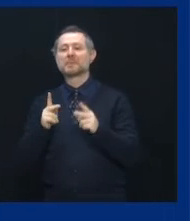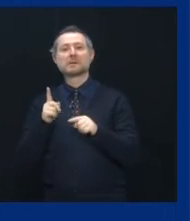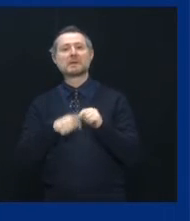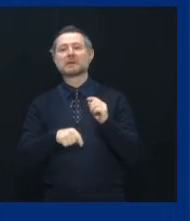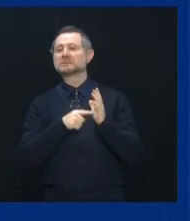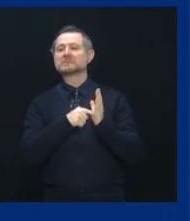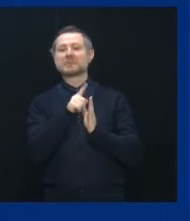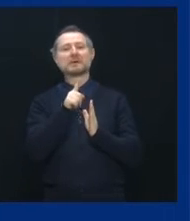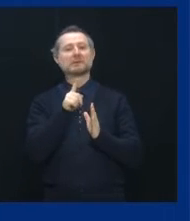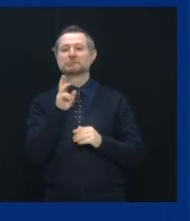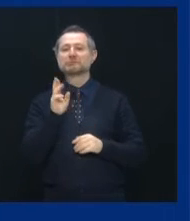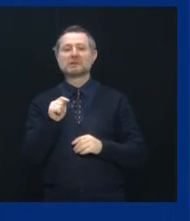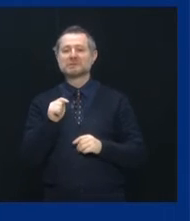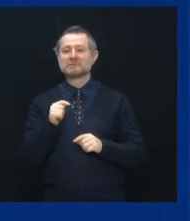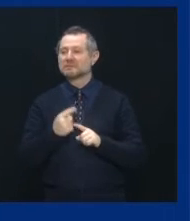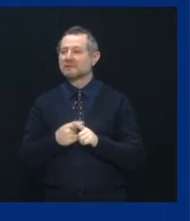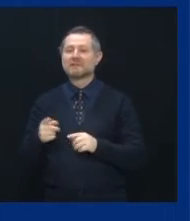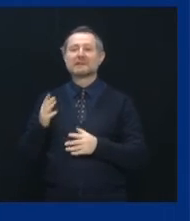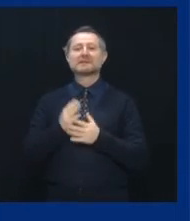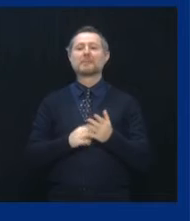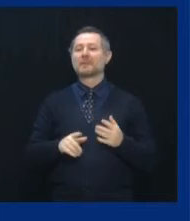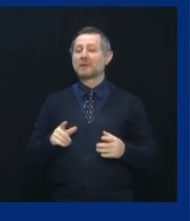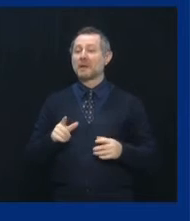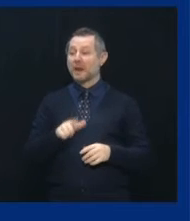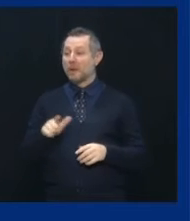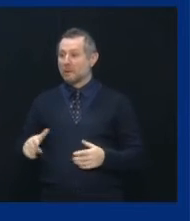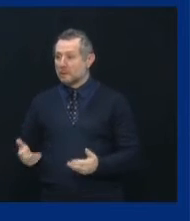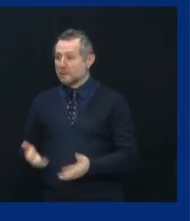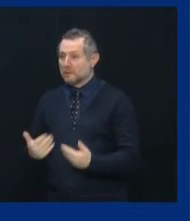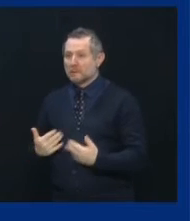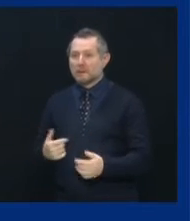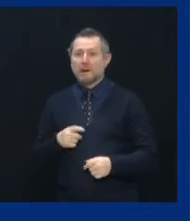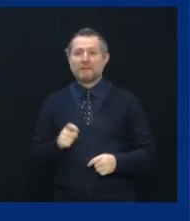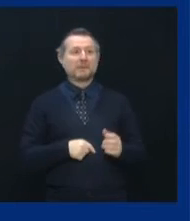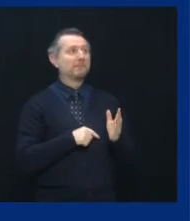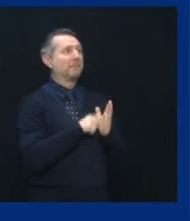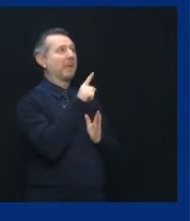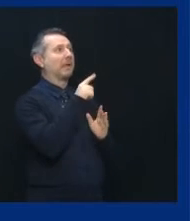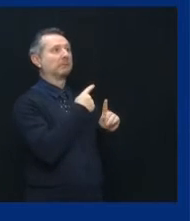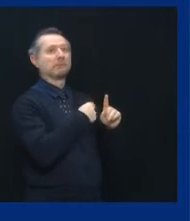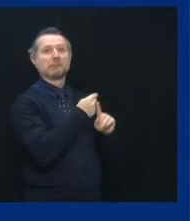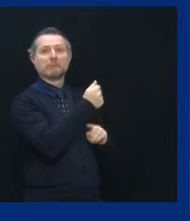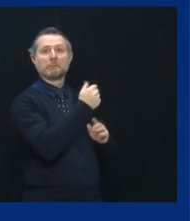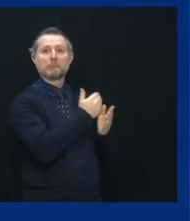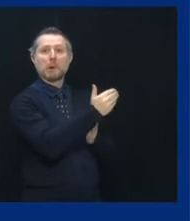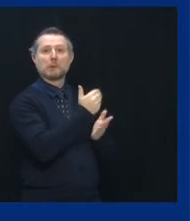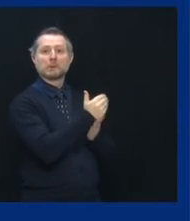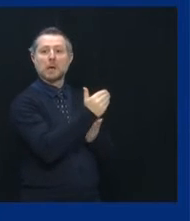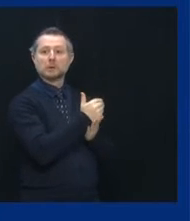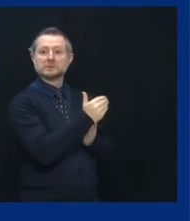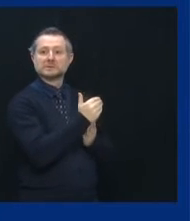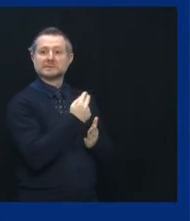landlords who can't pay their mortgages. We have